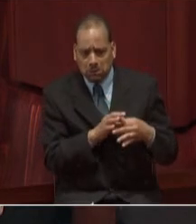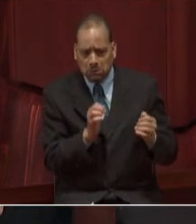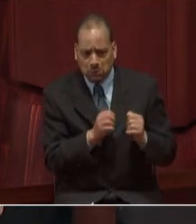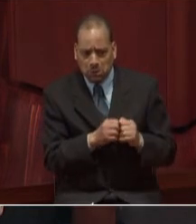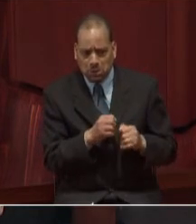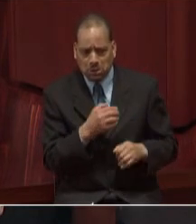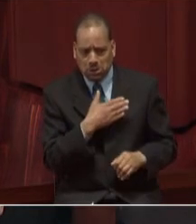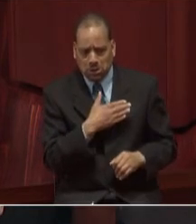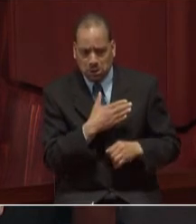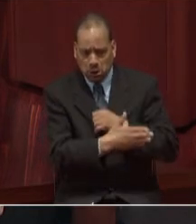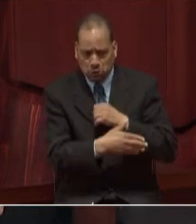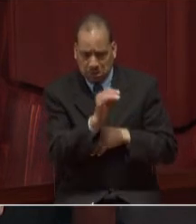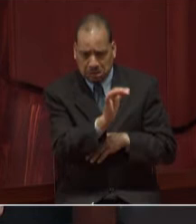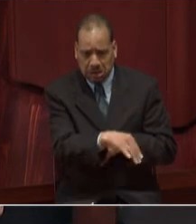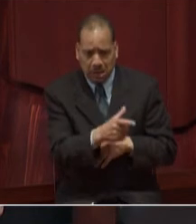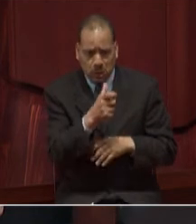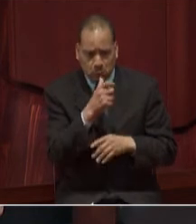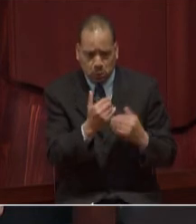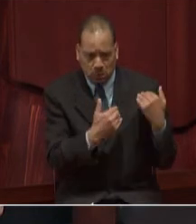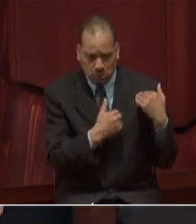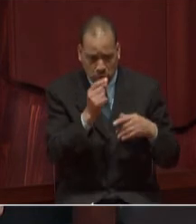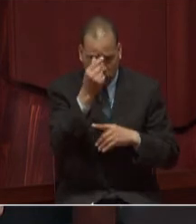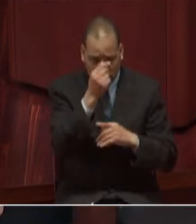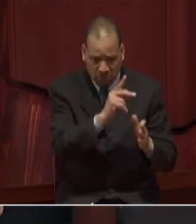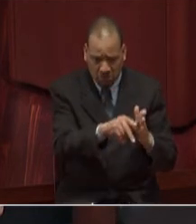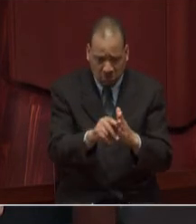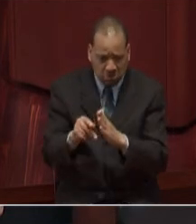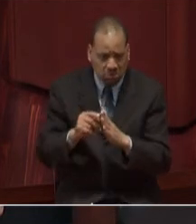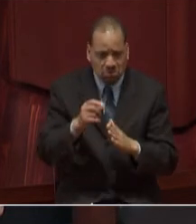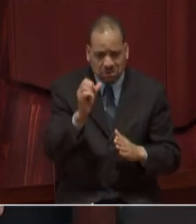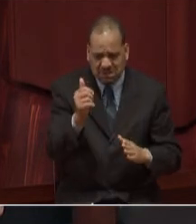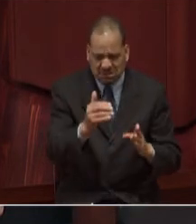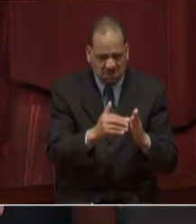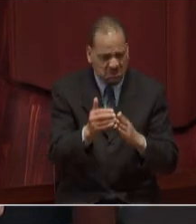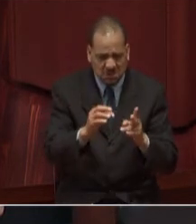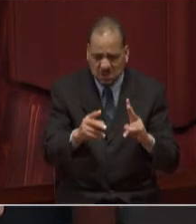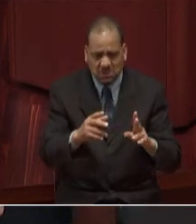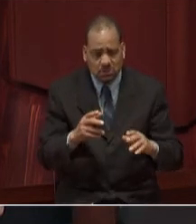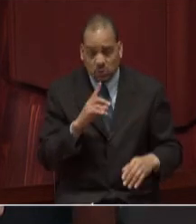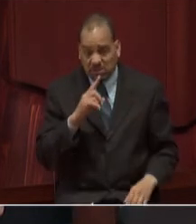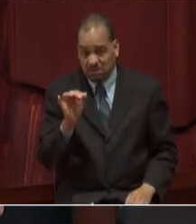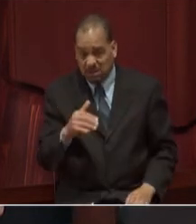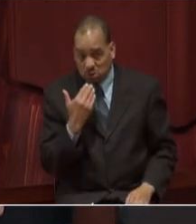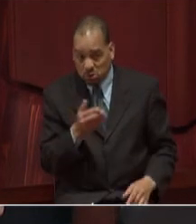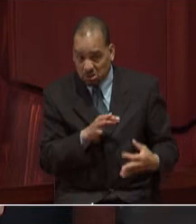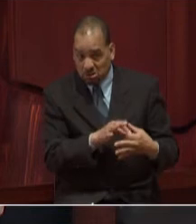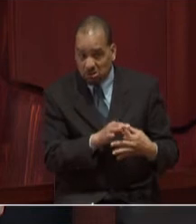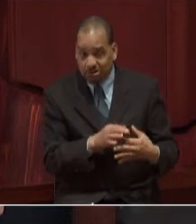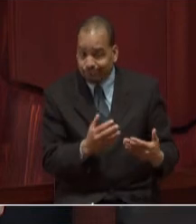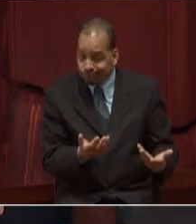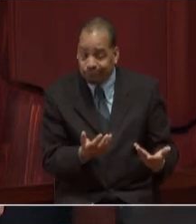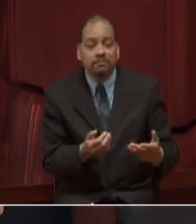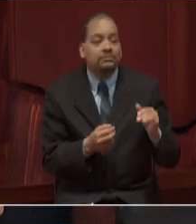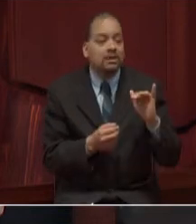with a country that's doing that. The right wing could have said, look, this is a country that's providing the AK-47s